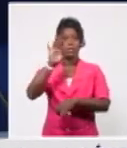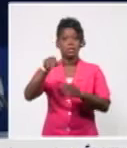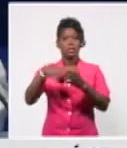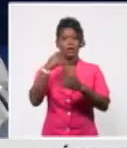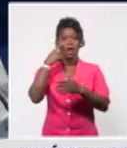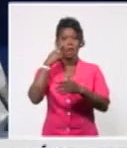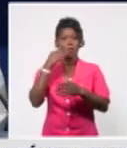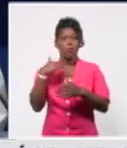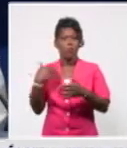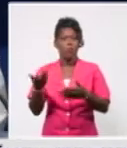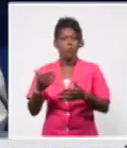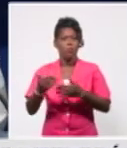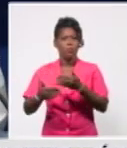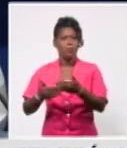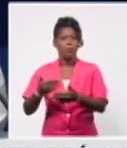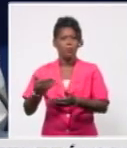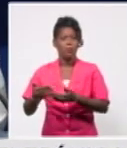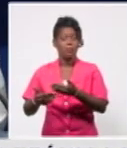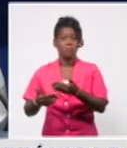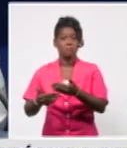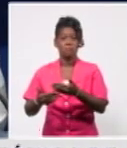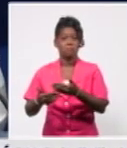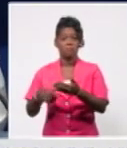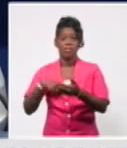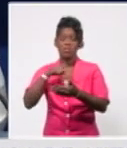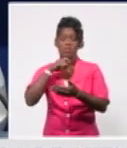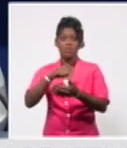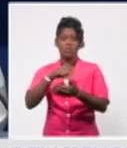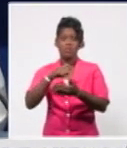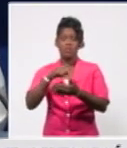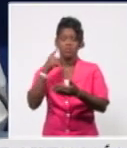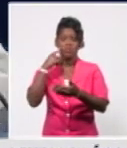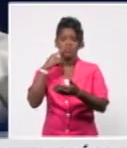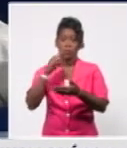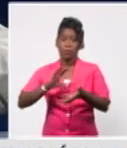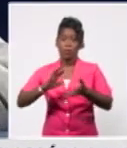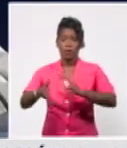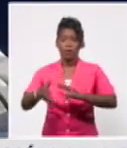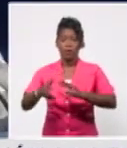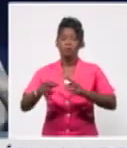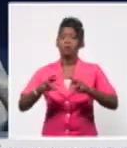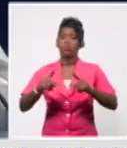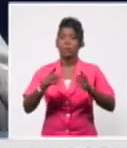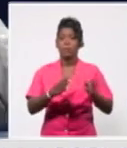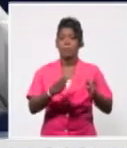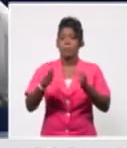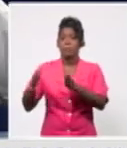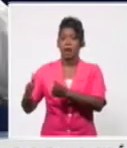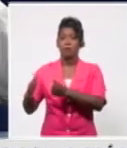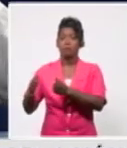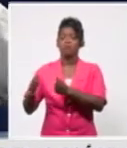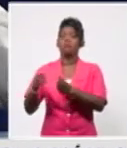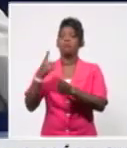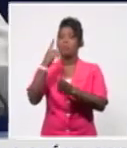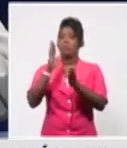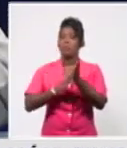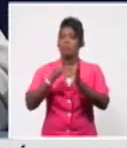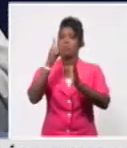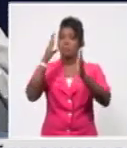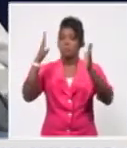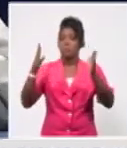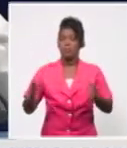in Havana, 4 in Artemisa, 4 in Pinar del Rio, 4 in Las